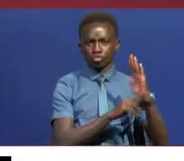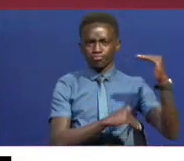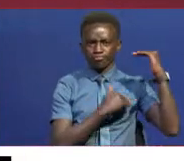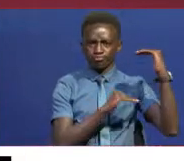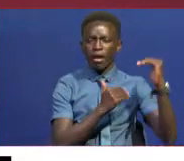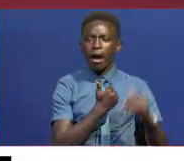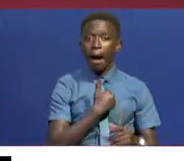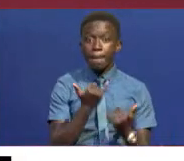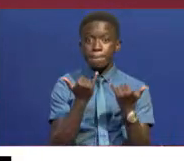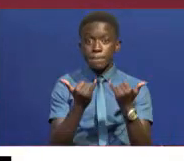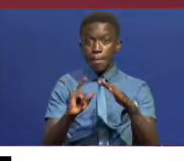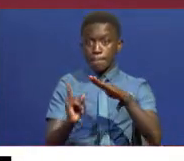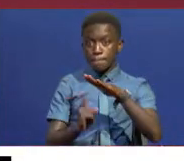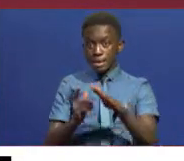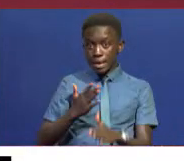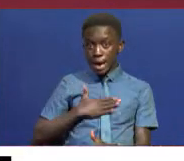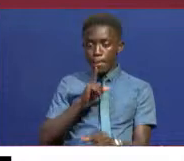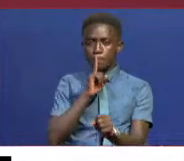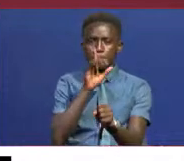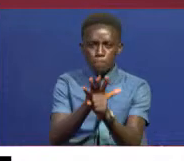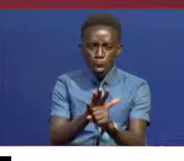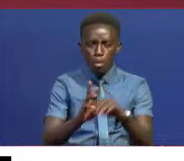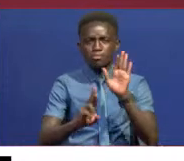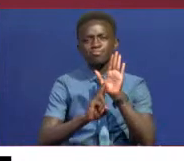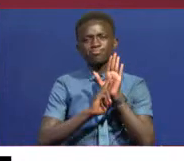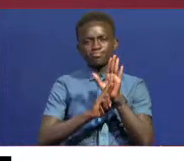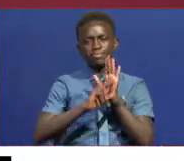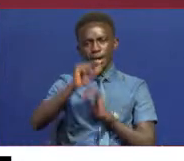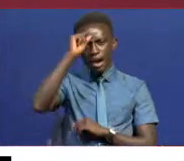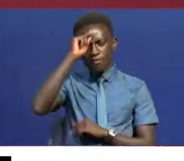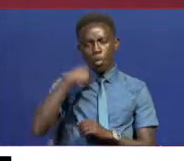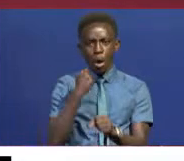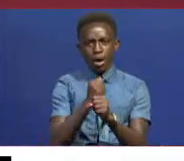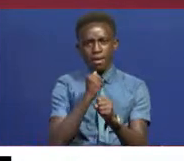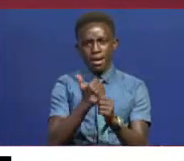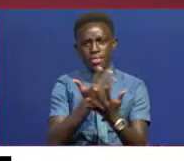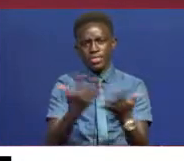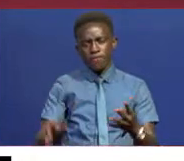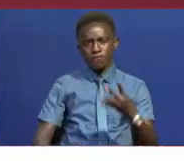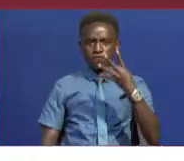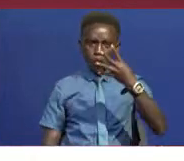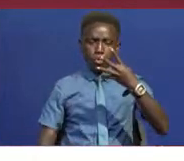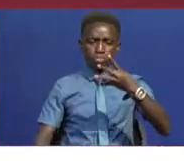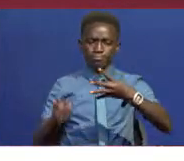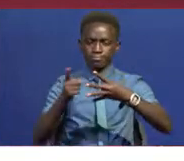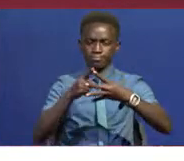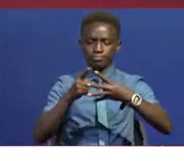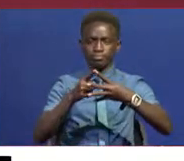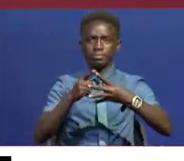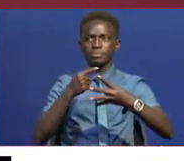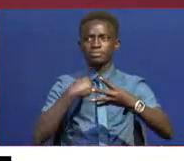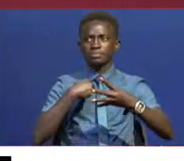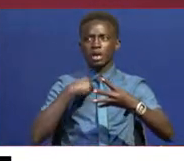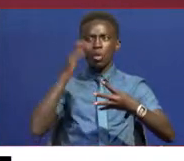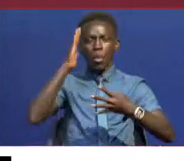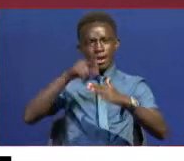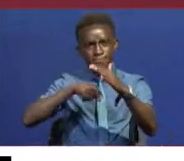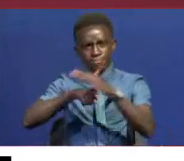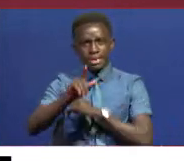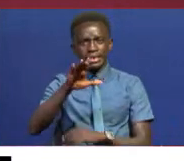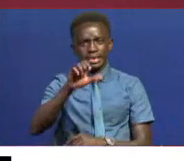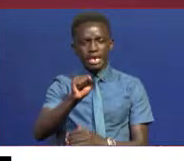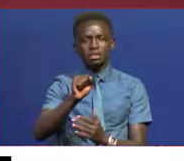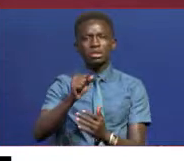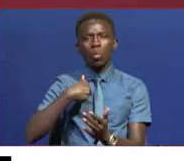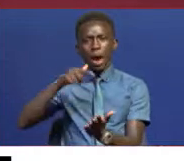ministry commits on behalf of national government to do four things. One, I'll be shortly moving to cabinet to seek cabinet